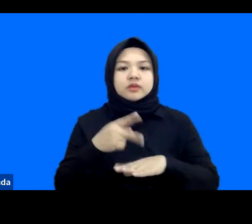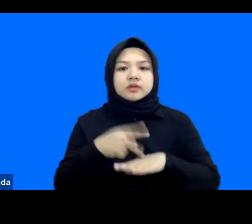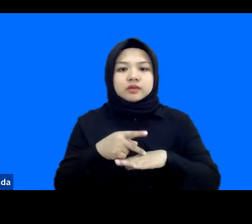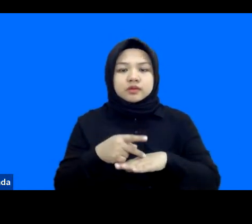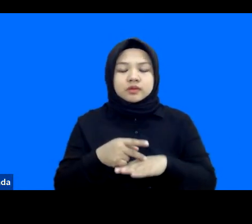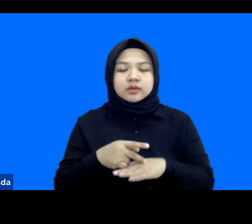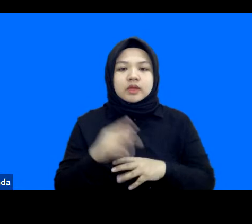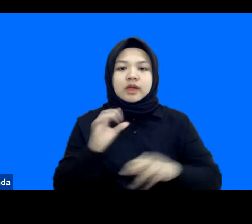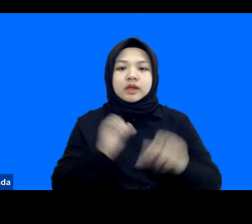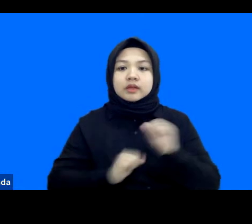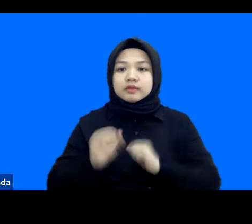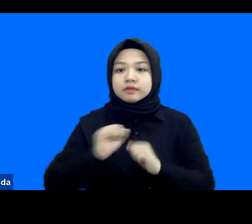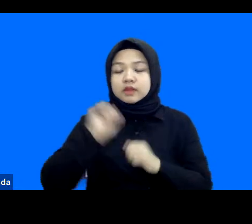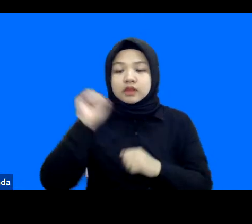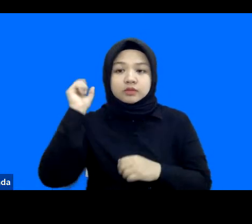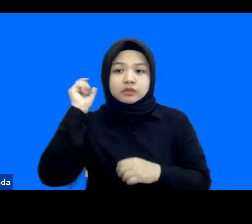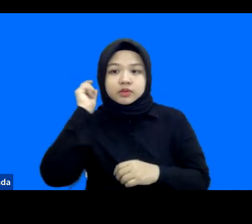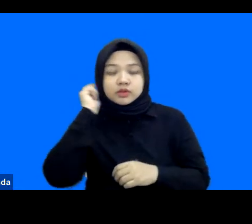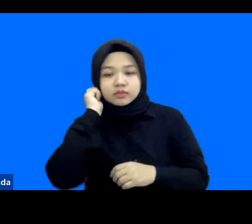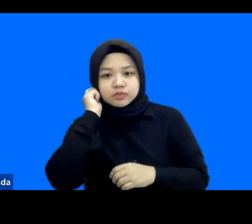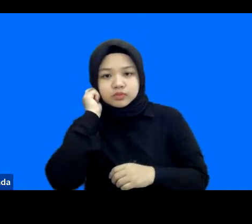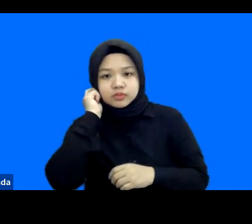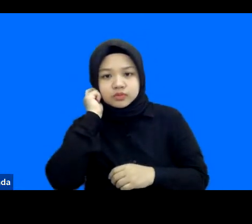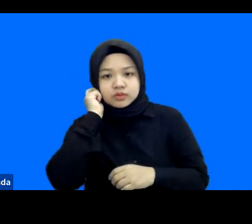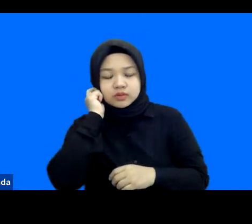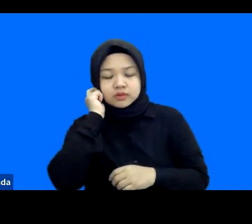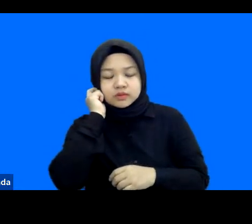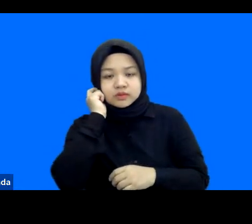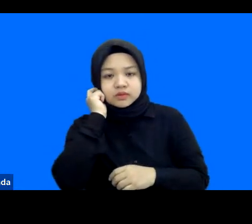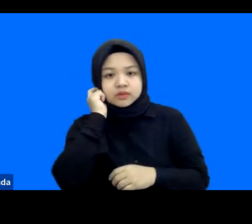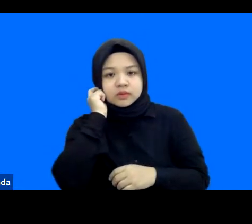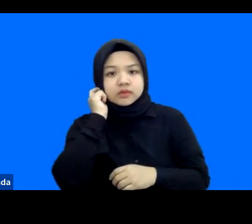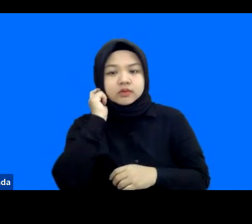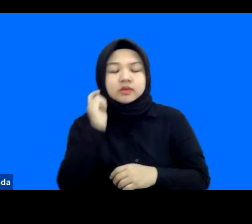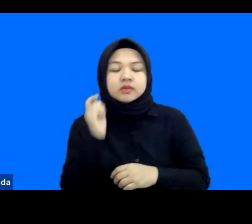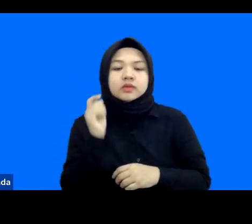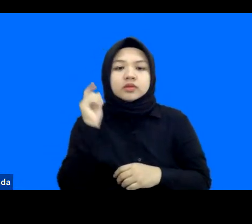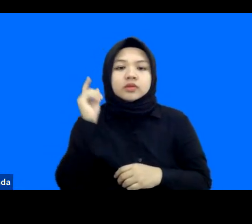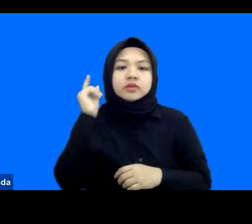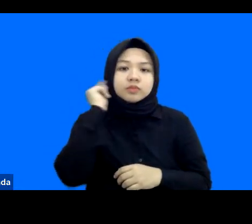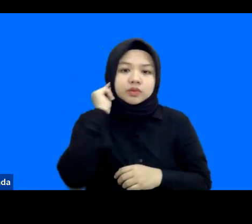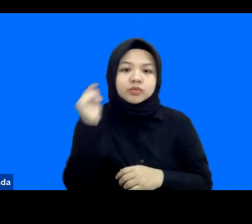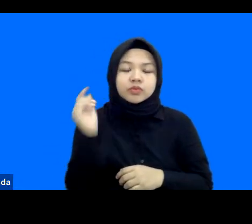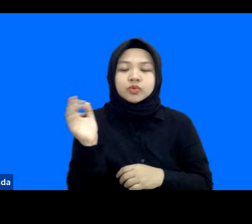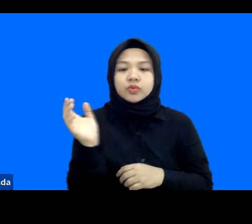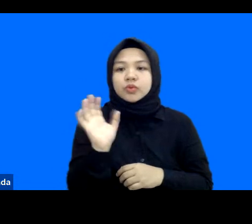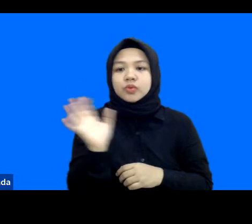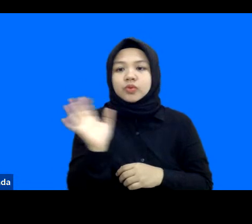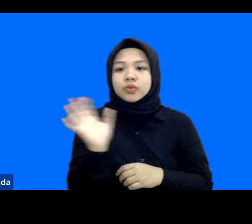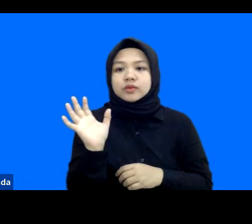related to energy, but women do not yet have a participating role in the energy sector. The dominant domestic role due